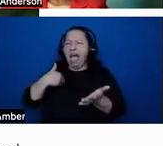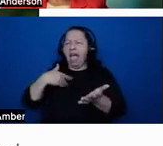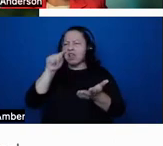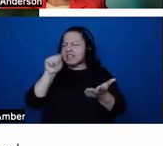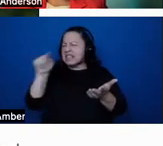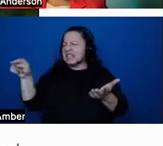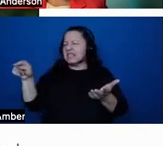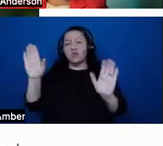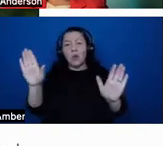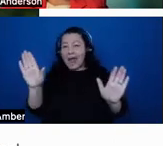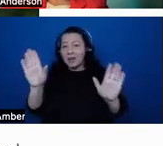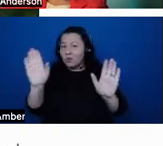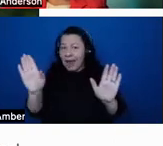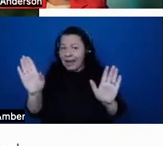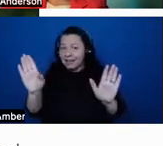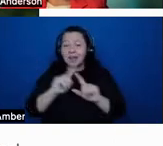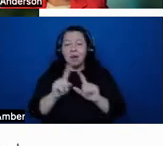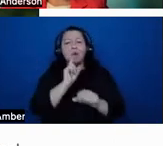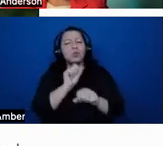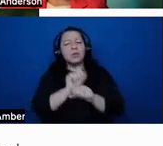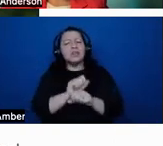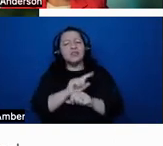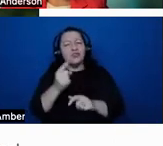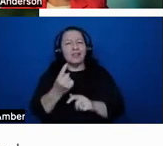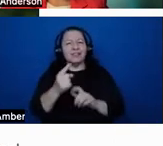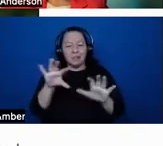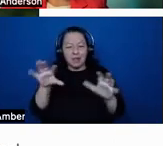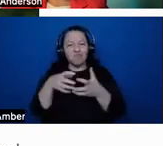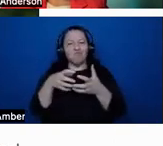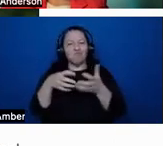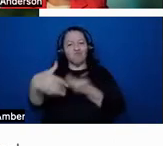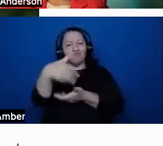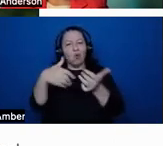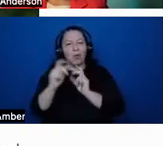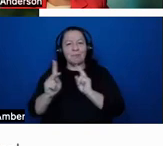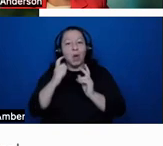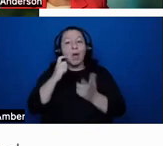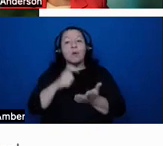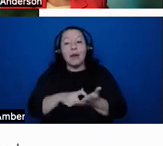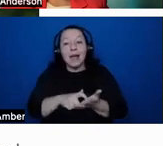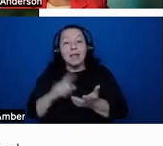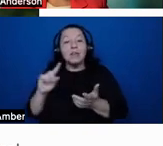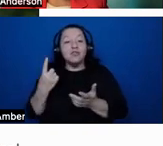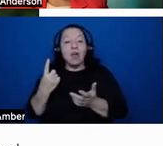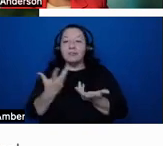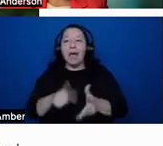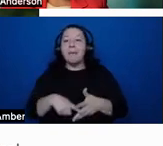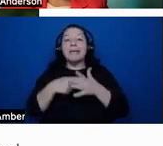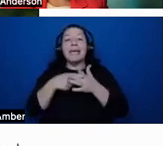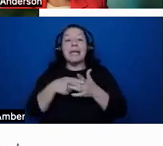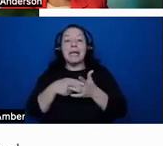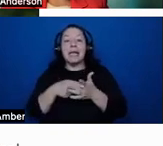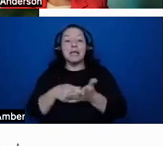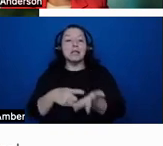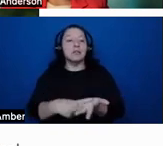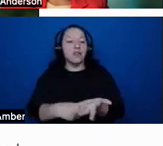right? But to be able to just truly be in space with people and recognize that simply by starting the conversation, by having that